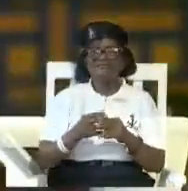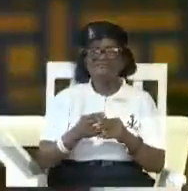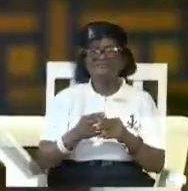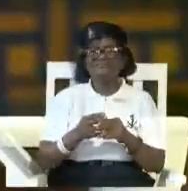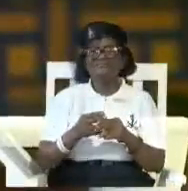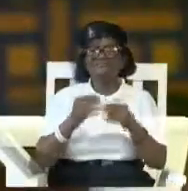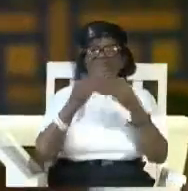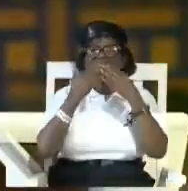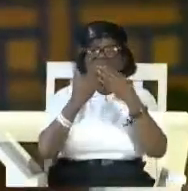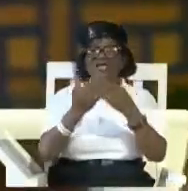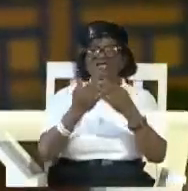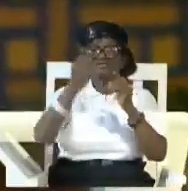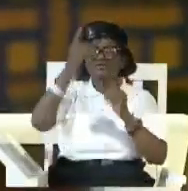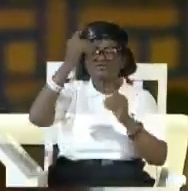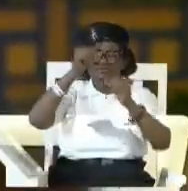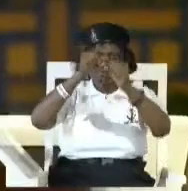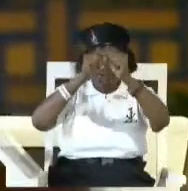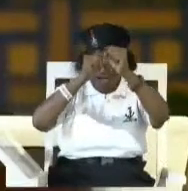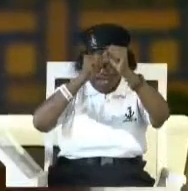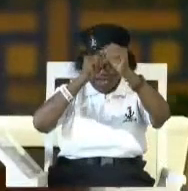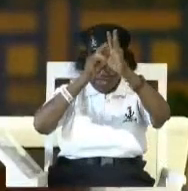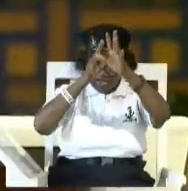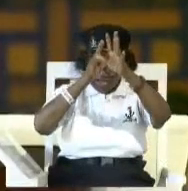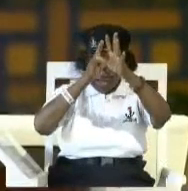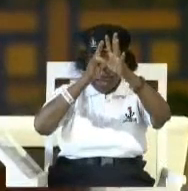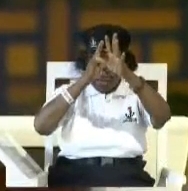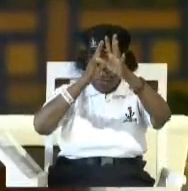Thank you, Father.